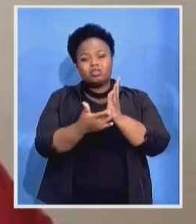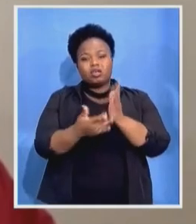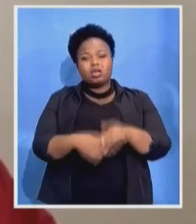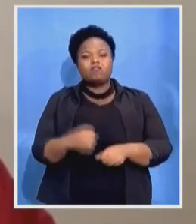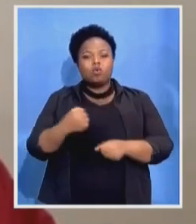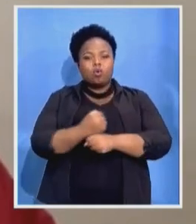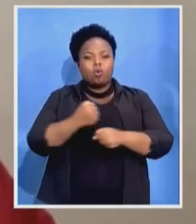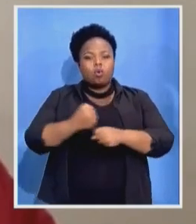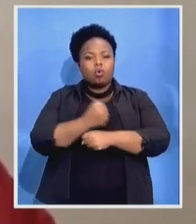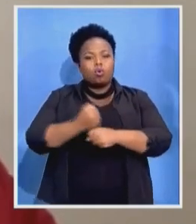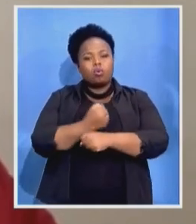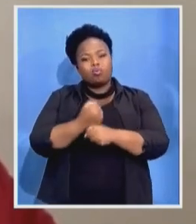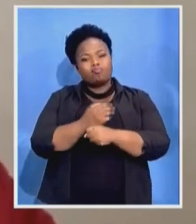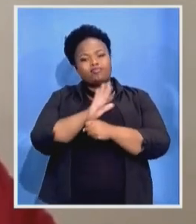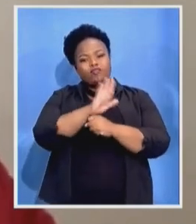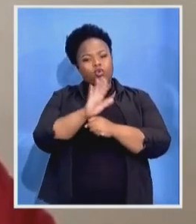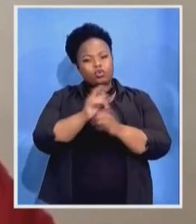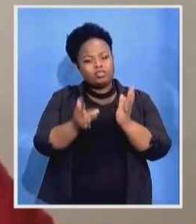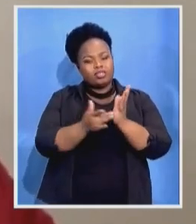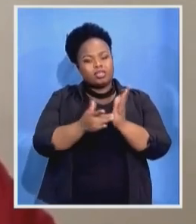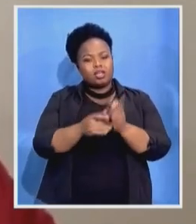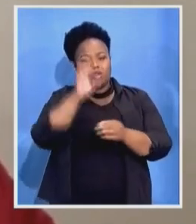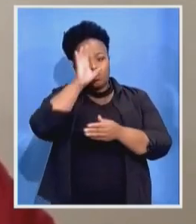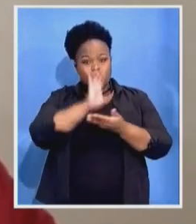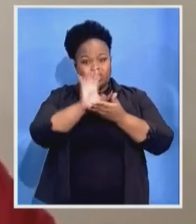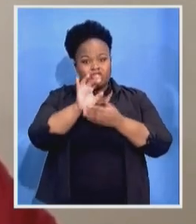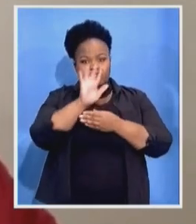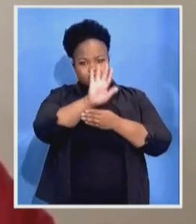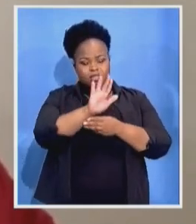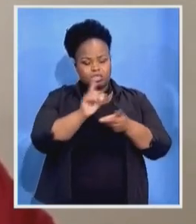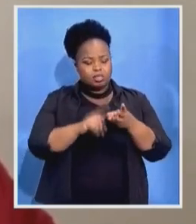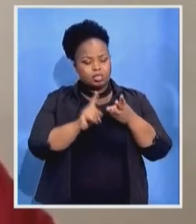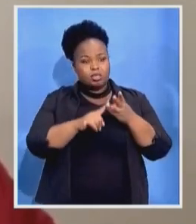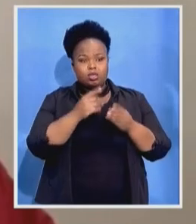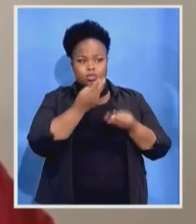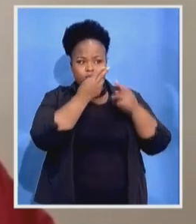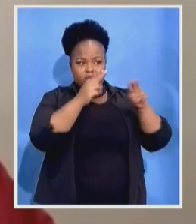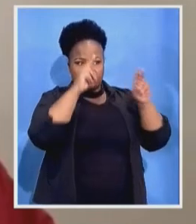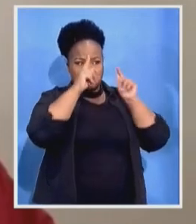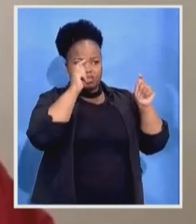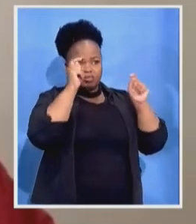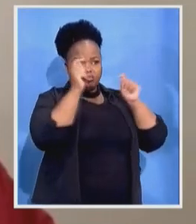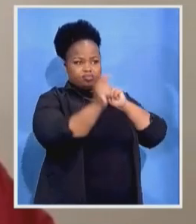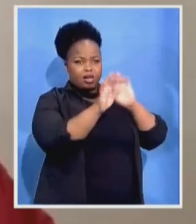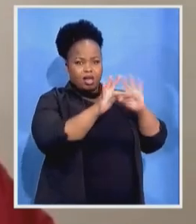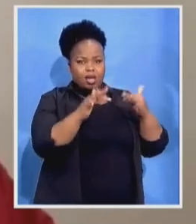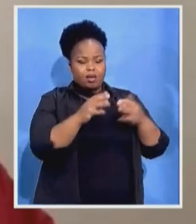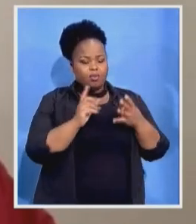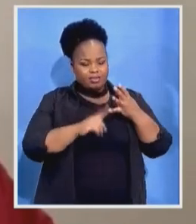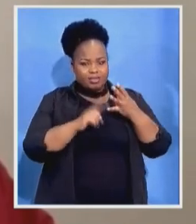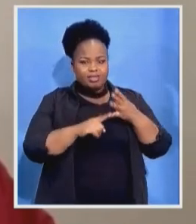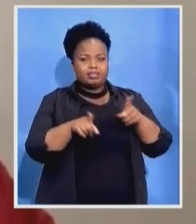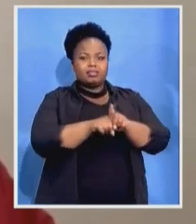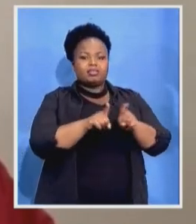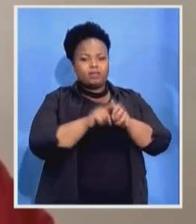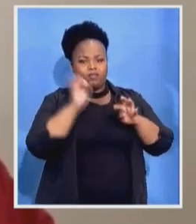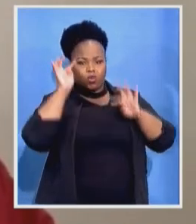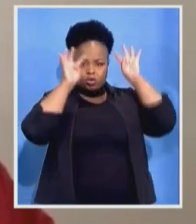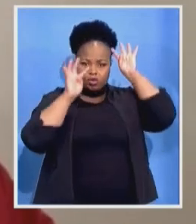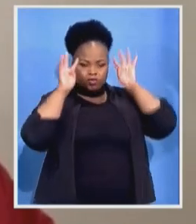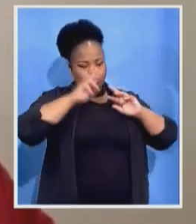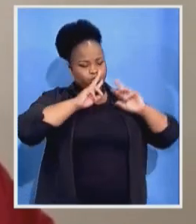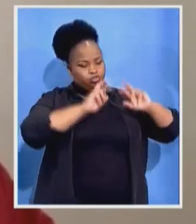and transformation in universities, including transformation in the innovation, research, and development